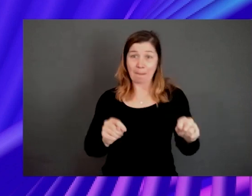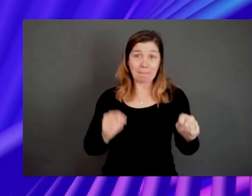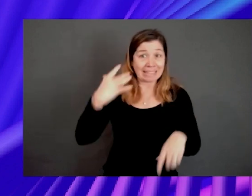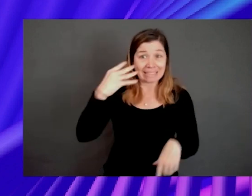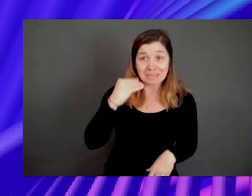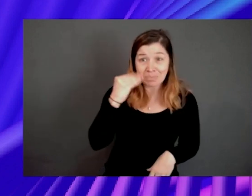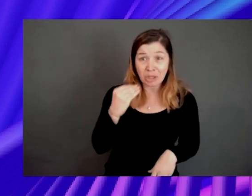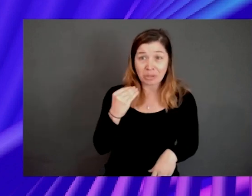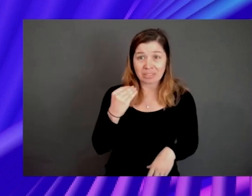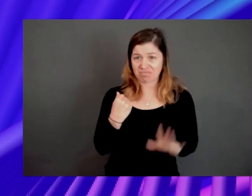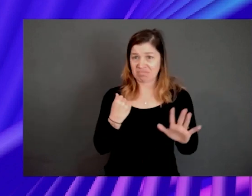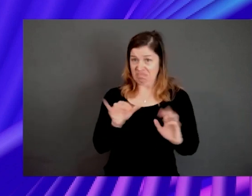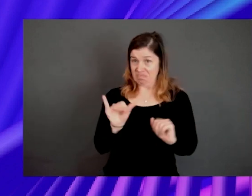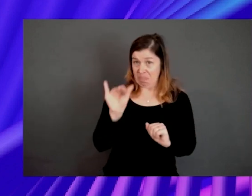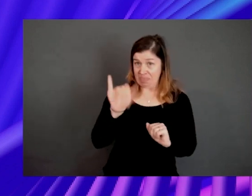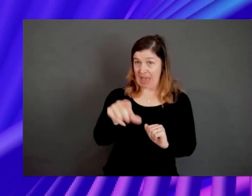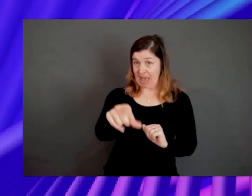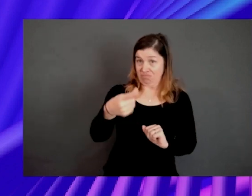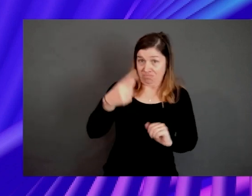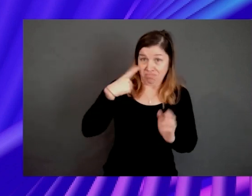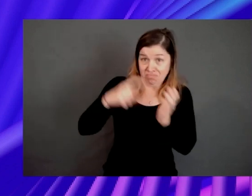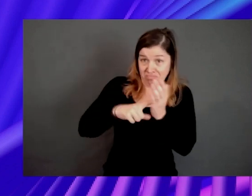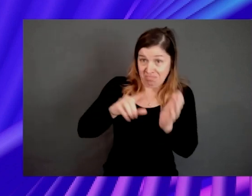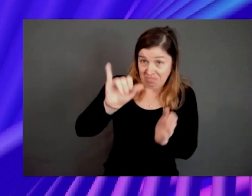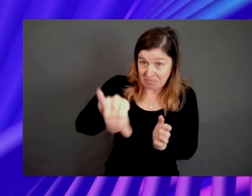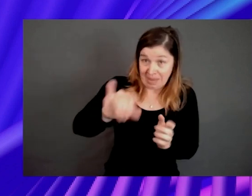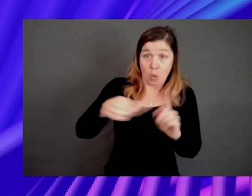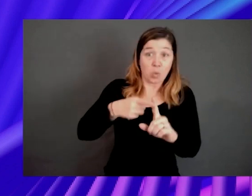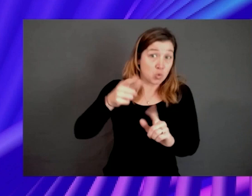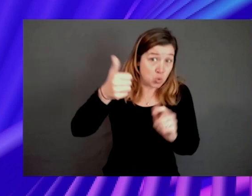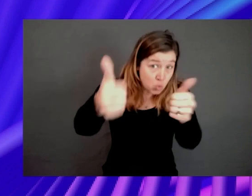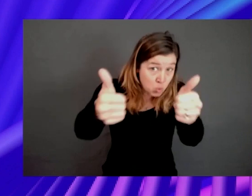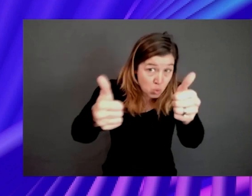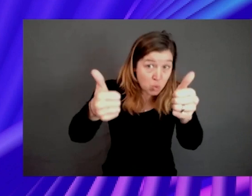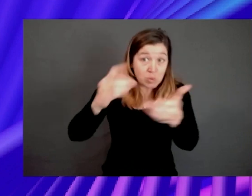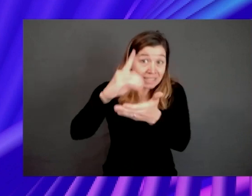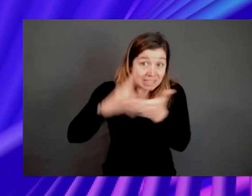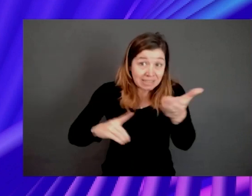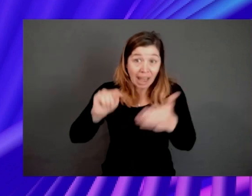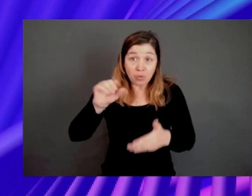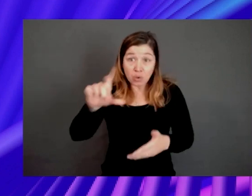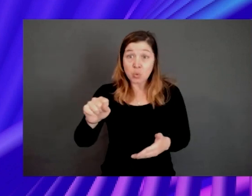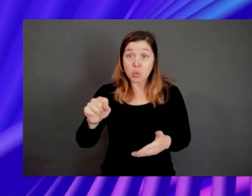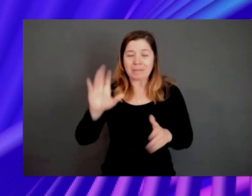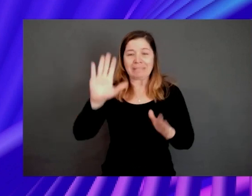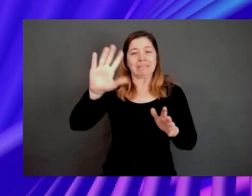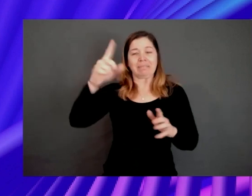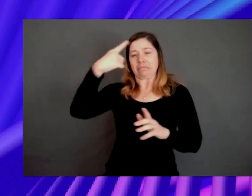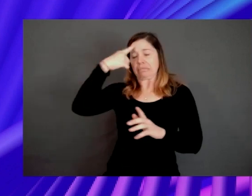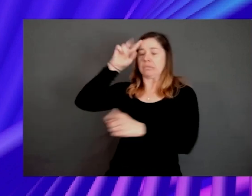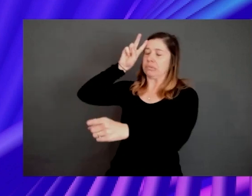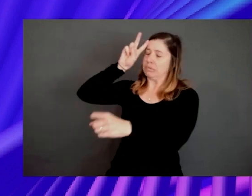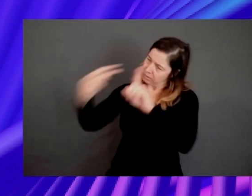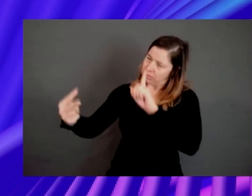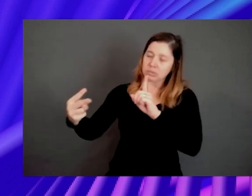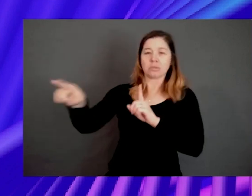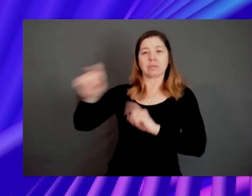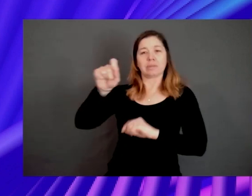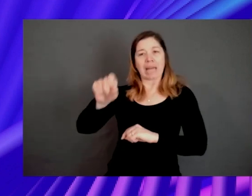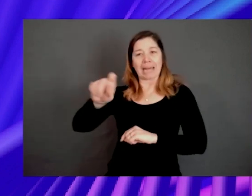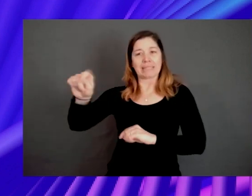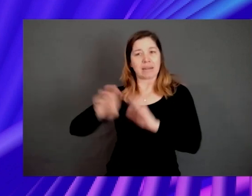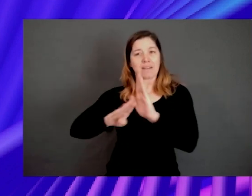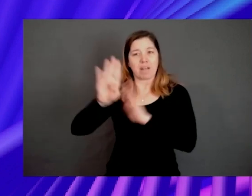into practice when you all are designing the tools? The mindset of a typical .NET developer? Definitely with a